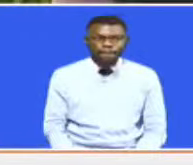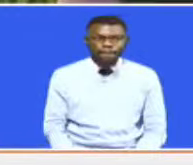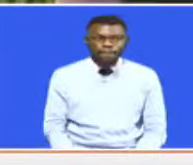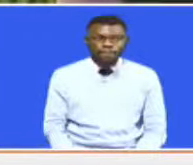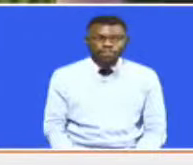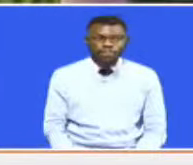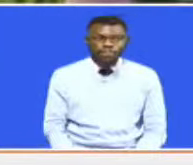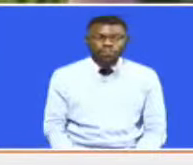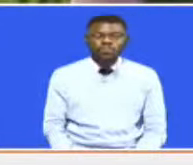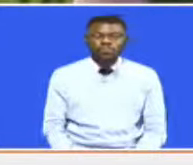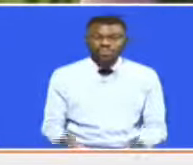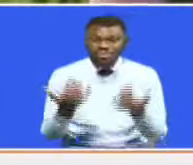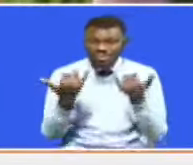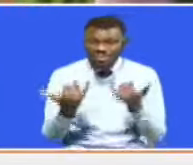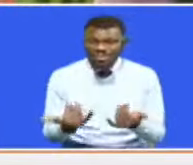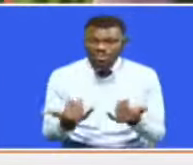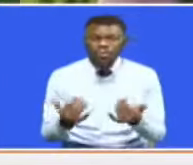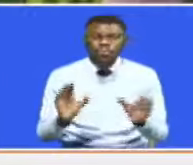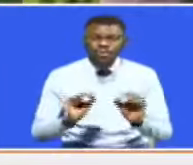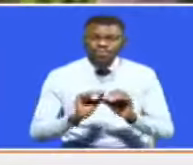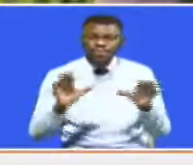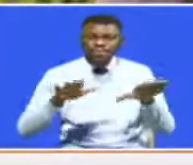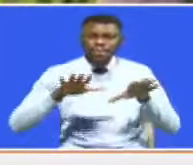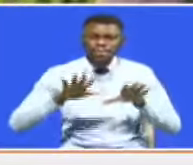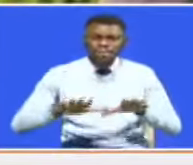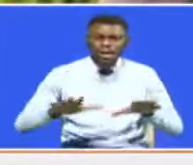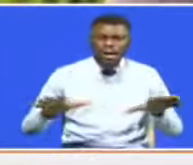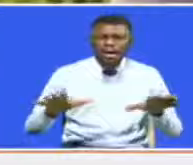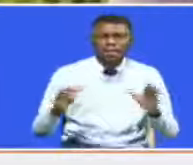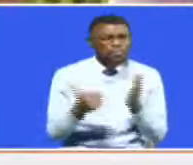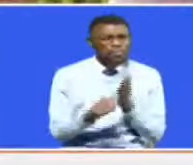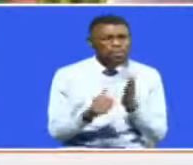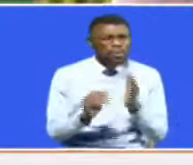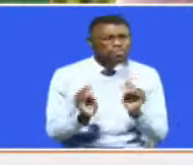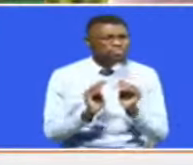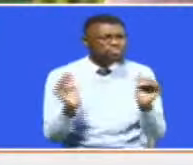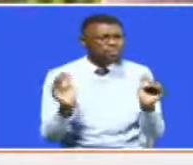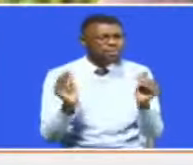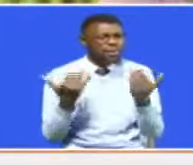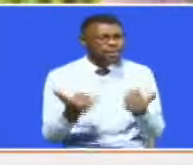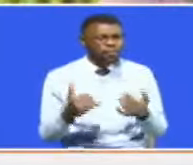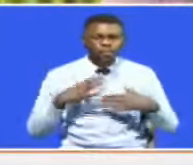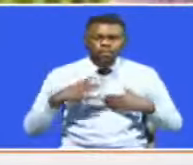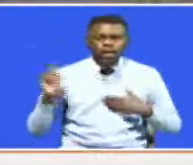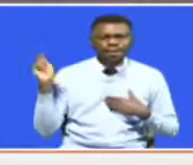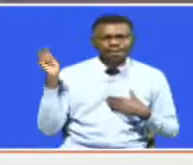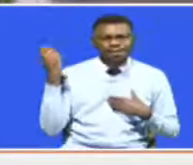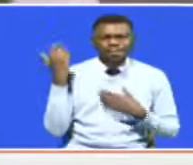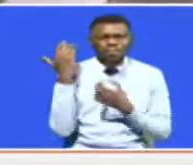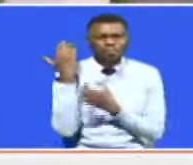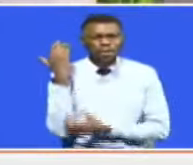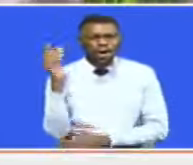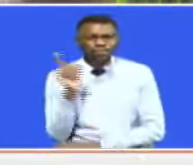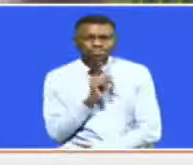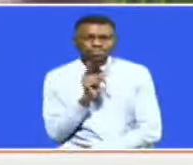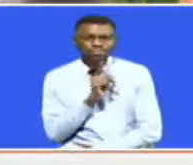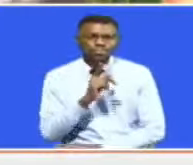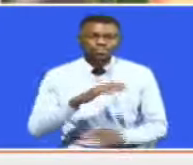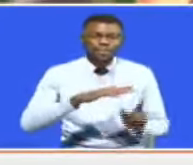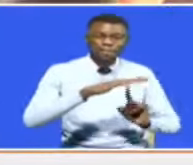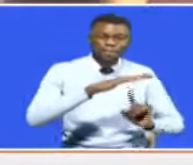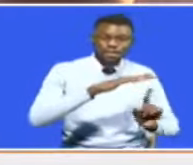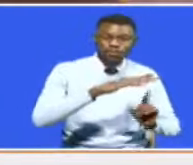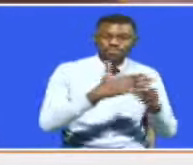It is now emerging that market capture has led to painstaking poverty for many Kenyans if word by Treasury